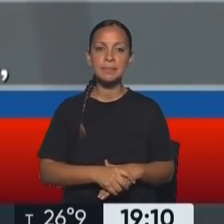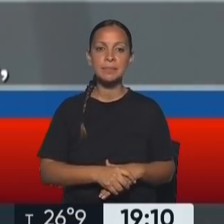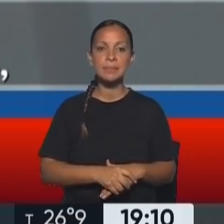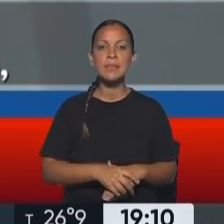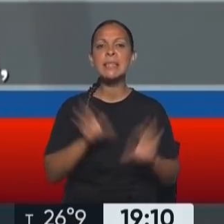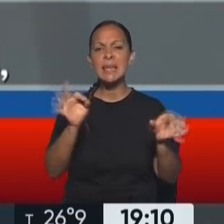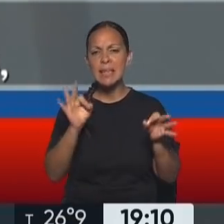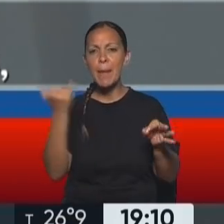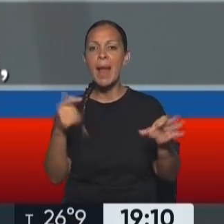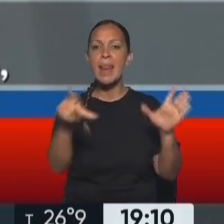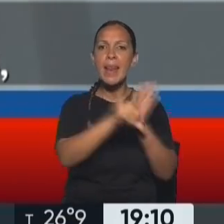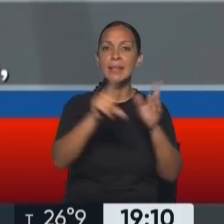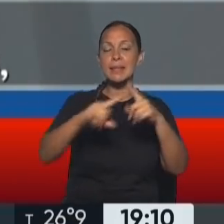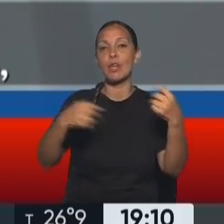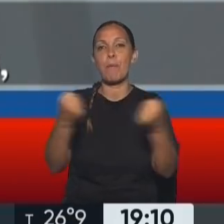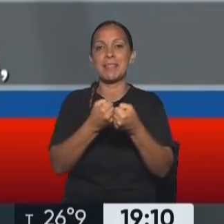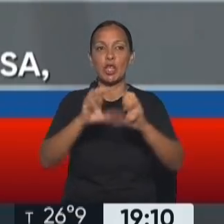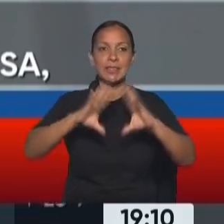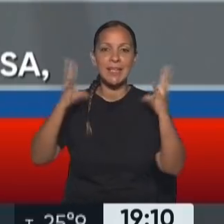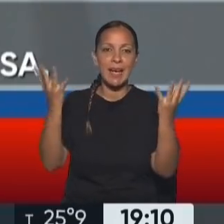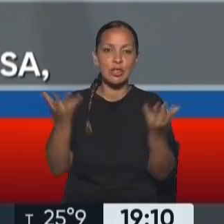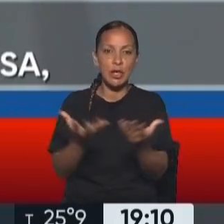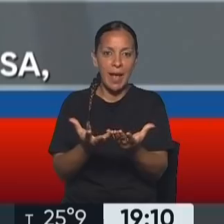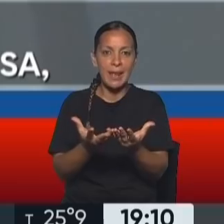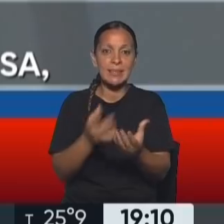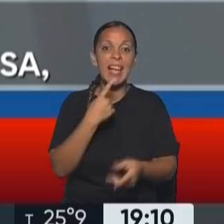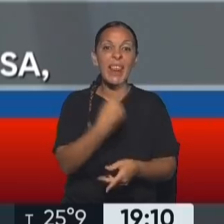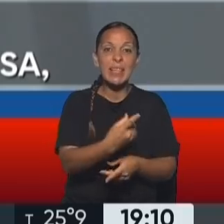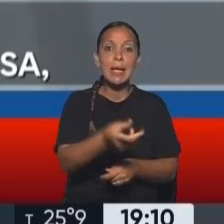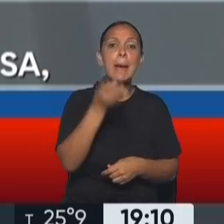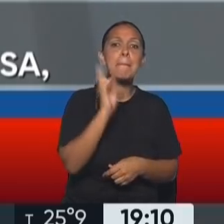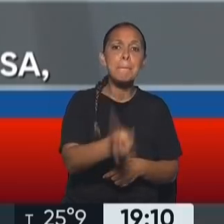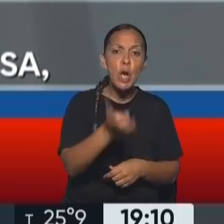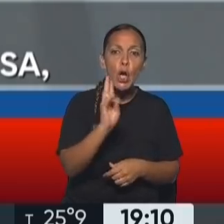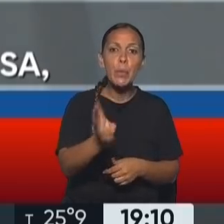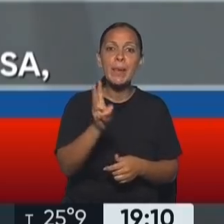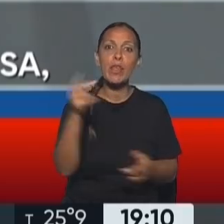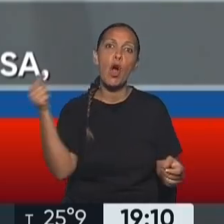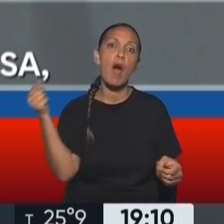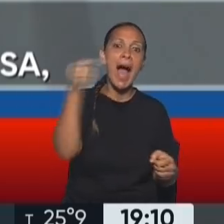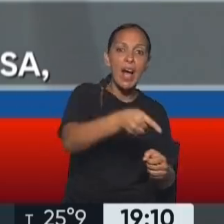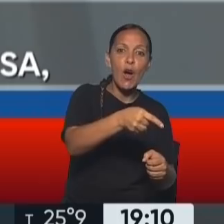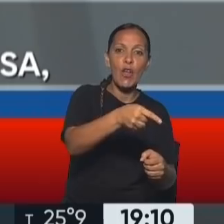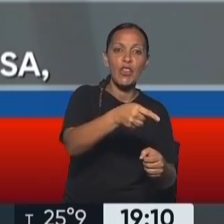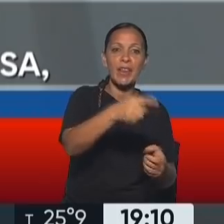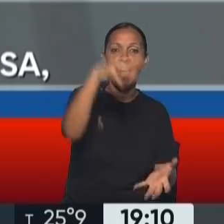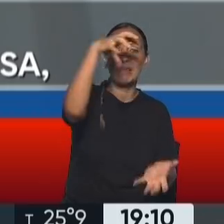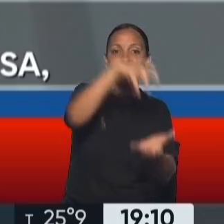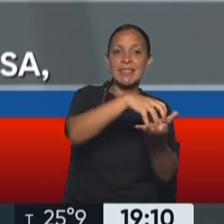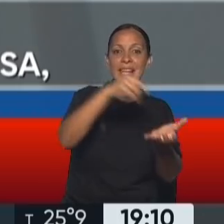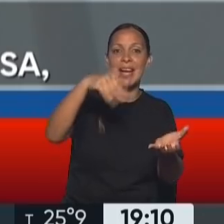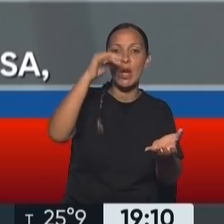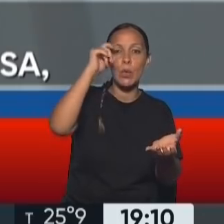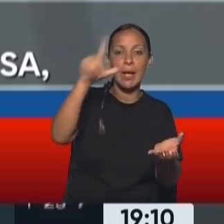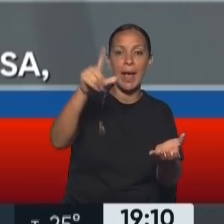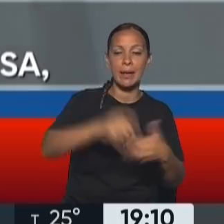There are, international laws and conventions which prohibit fighting around nuclear power plants, and clearly with the